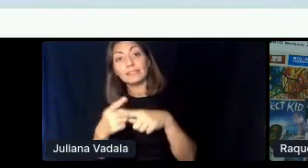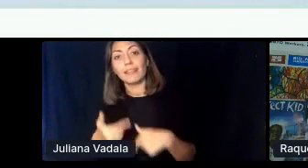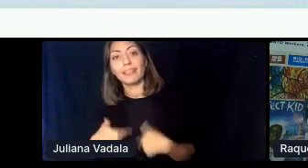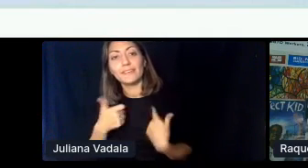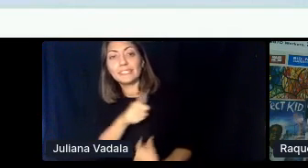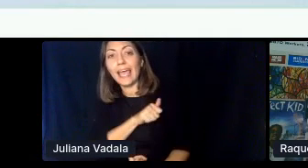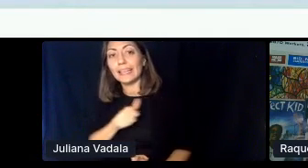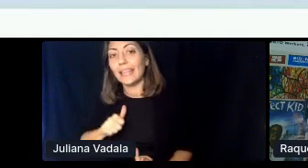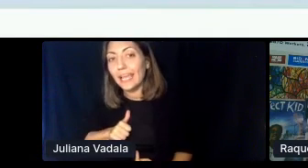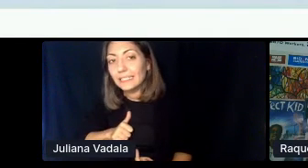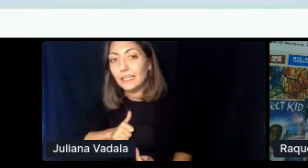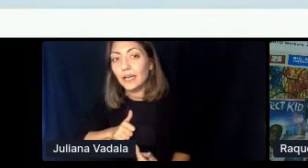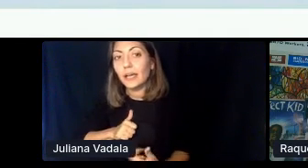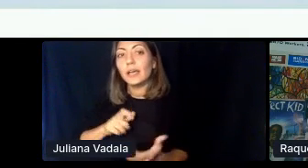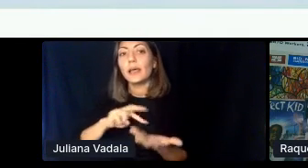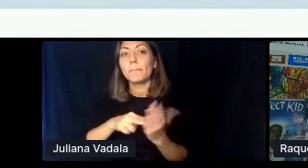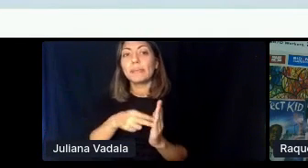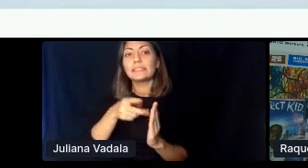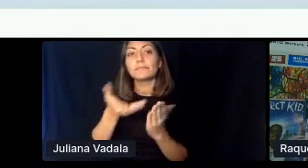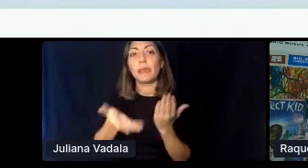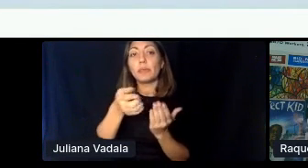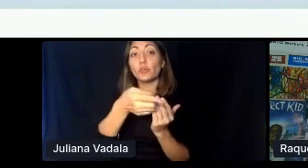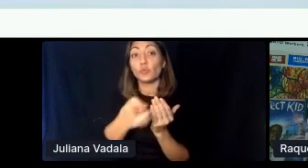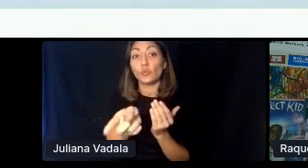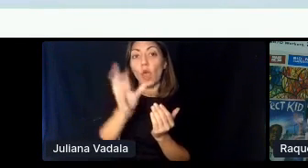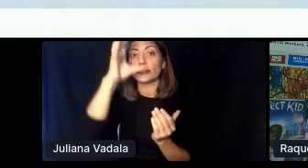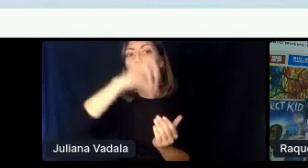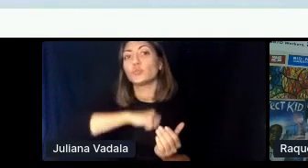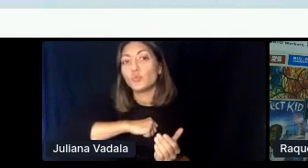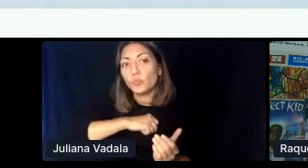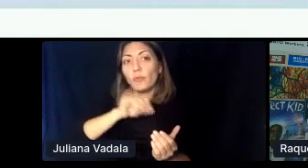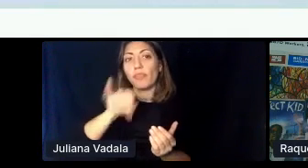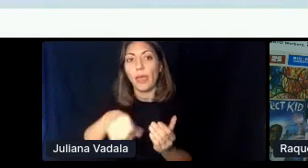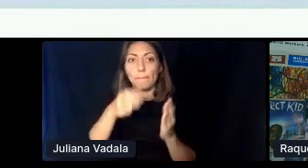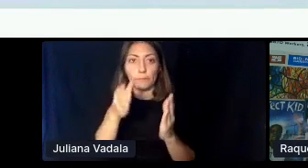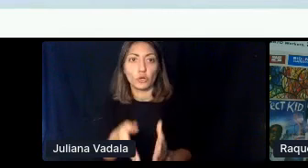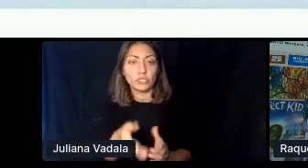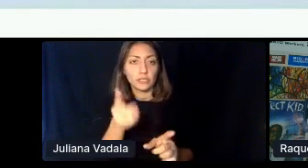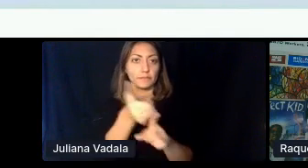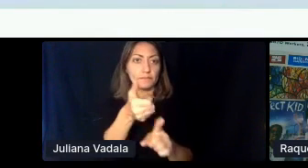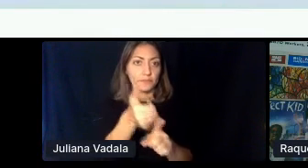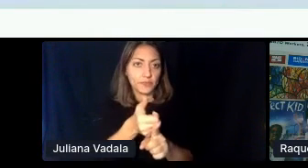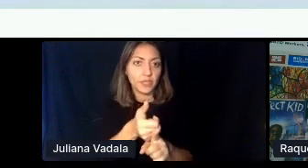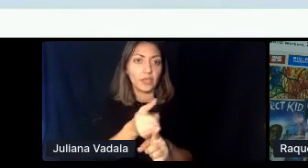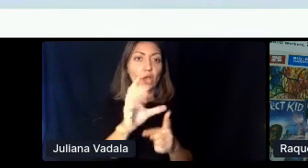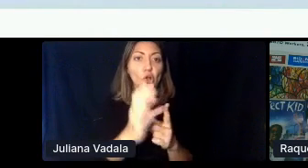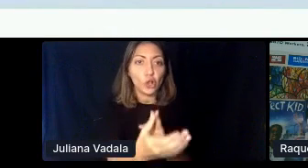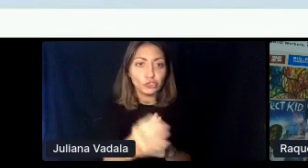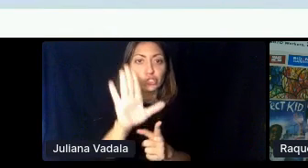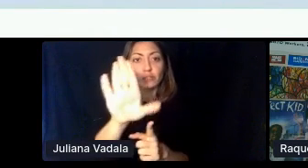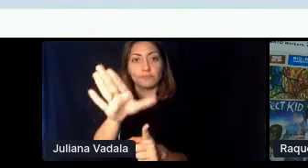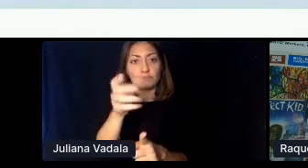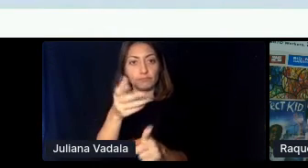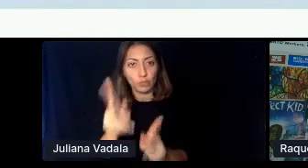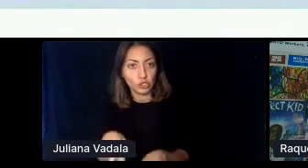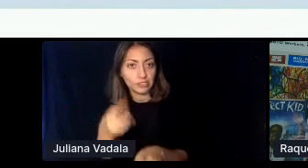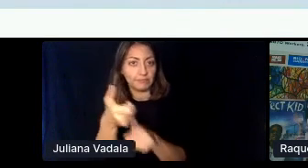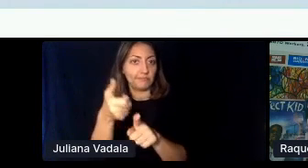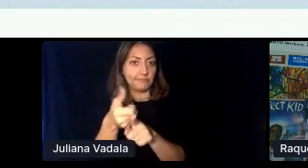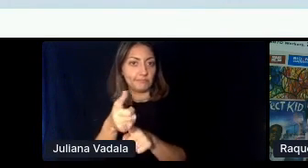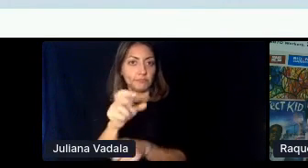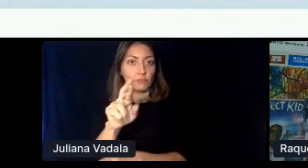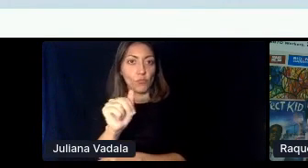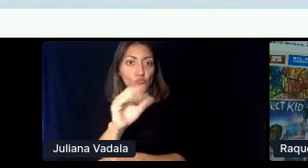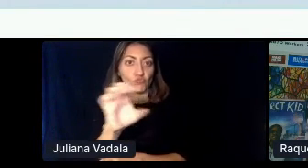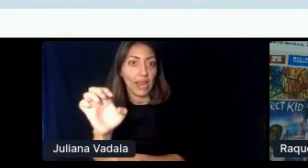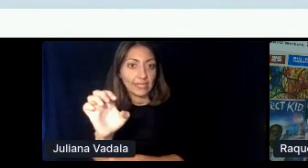response might not end up being harmful, and the voter might very well care and probably ought to care about how democratic